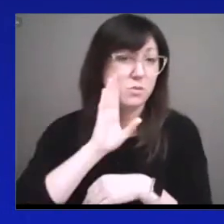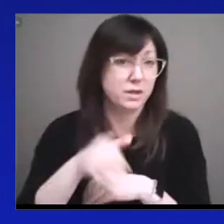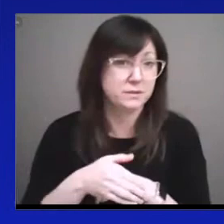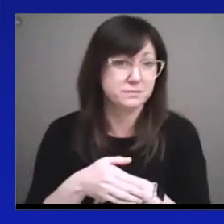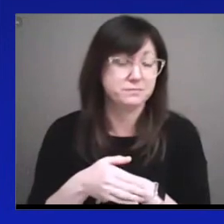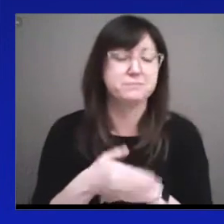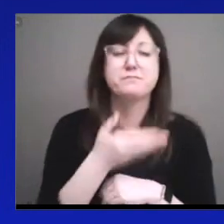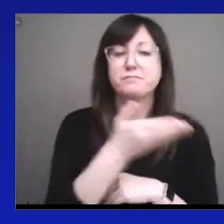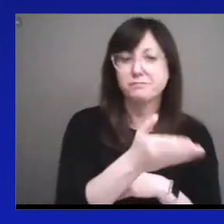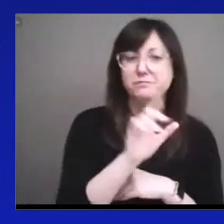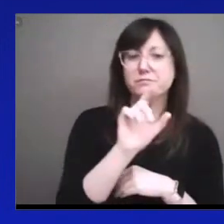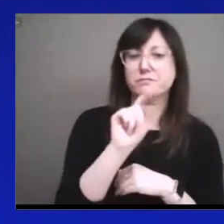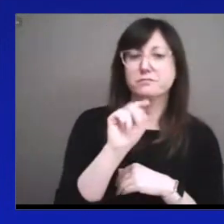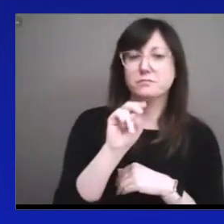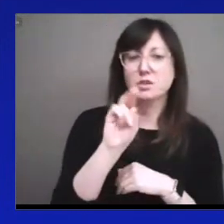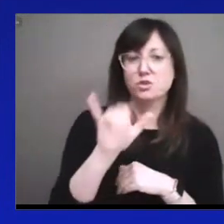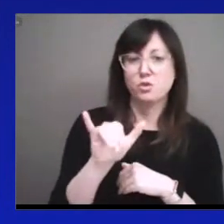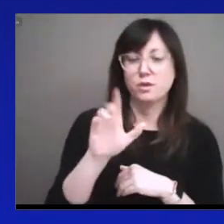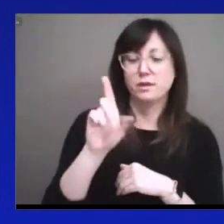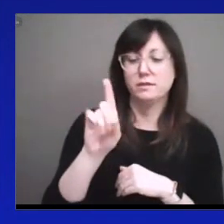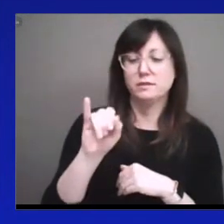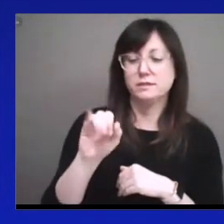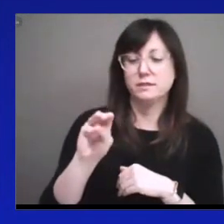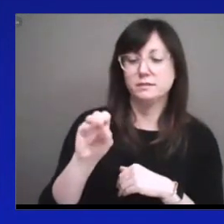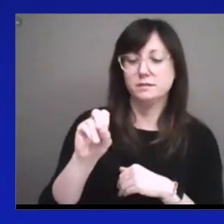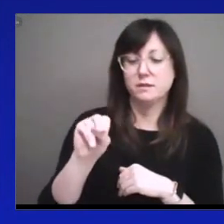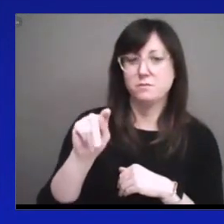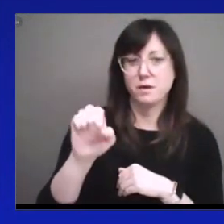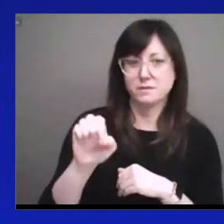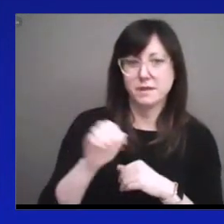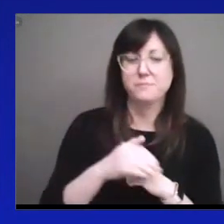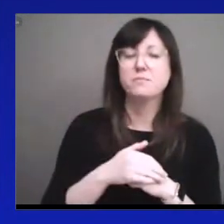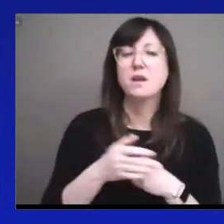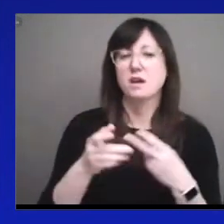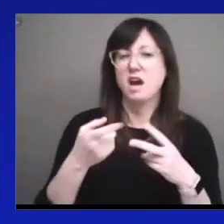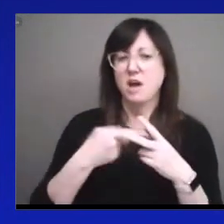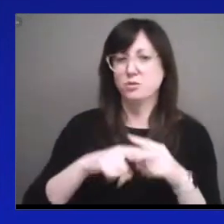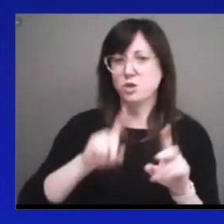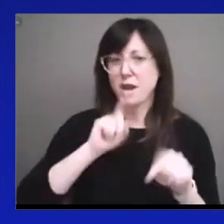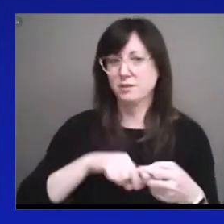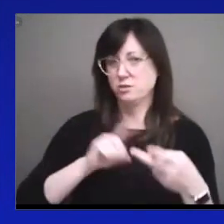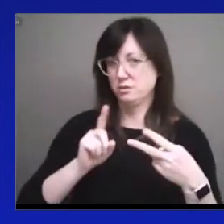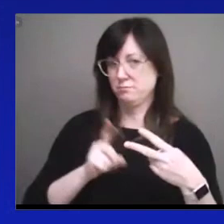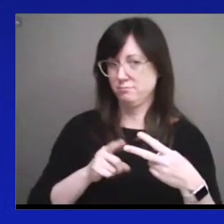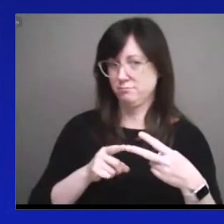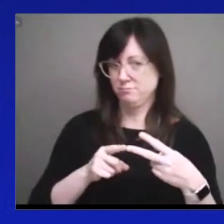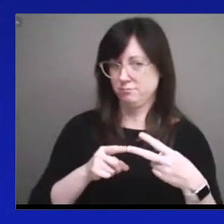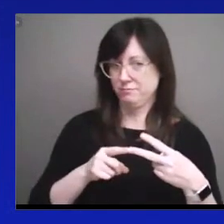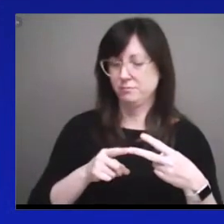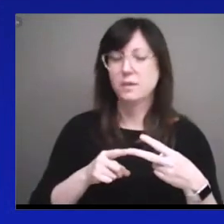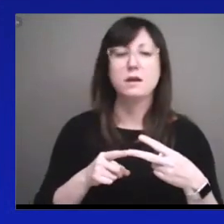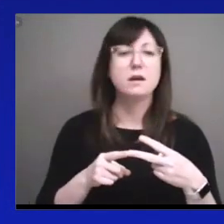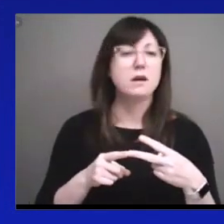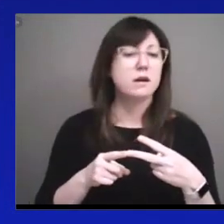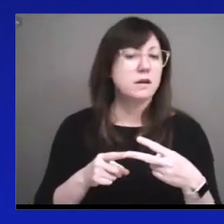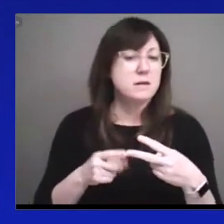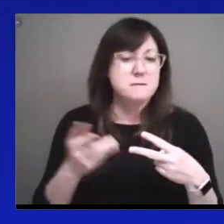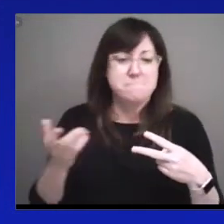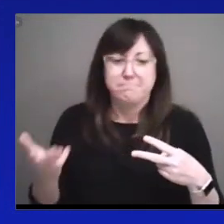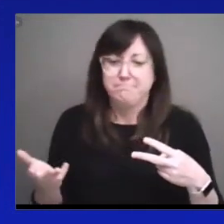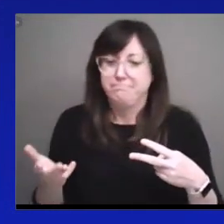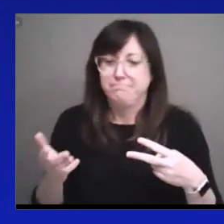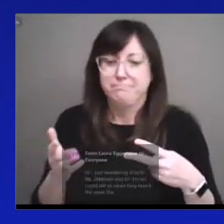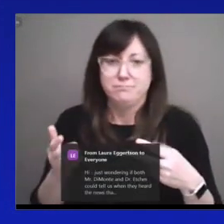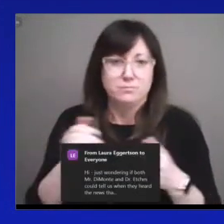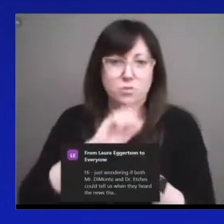Well, I'll start with the second of your questions. I don't yet have all